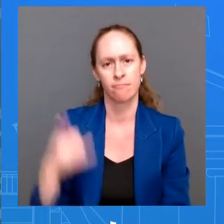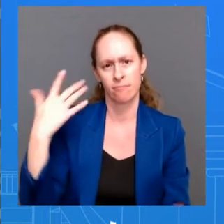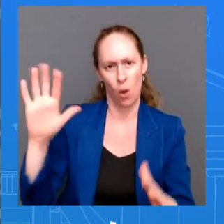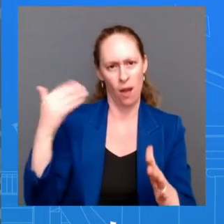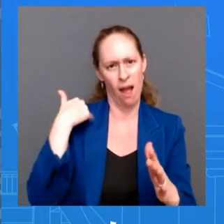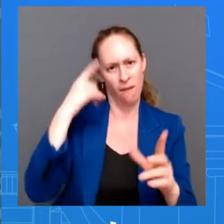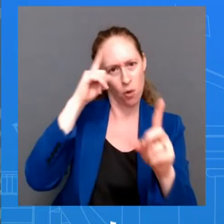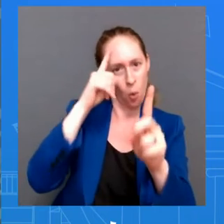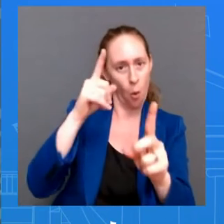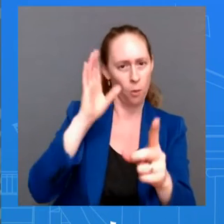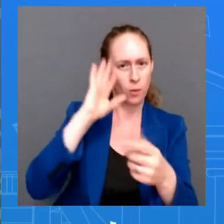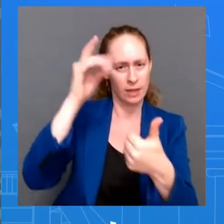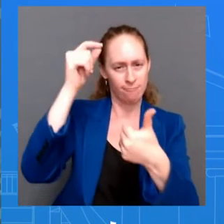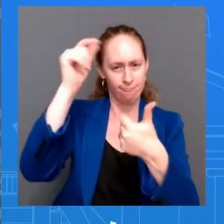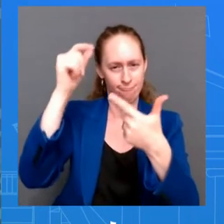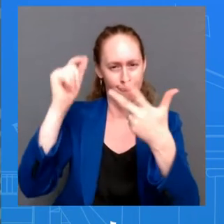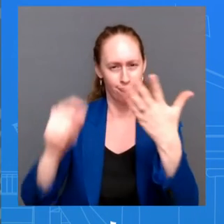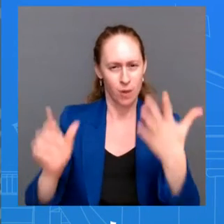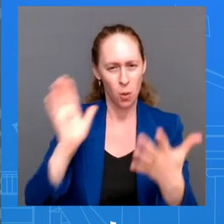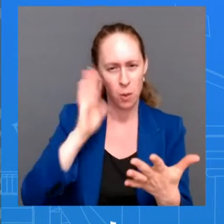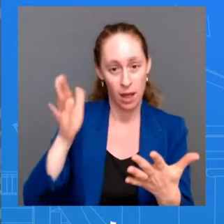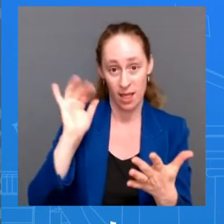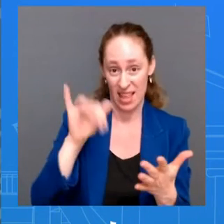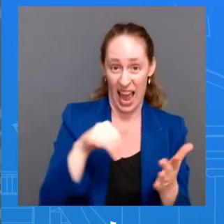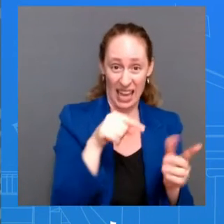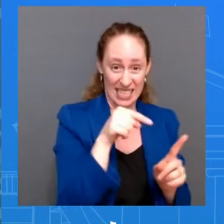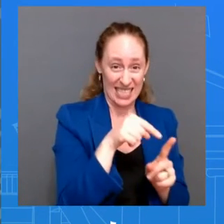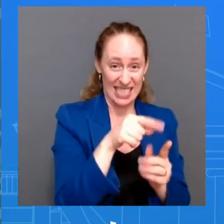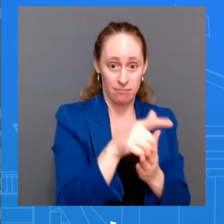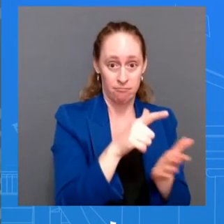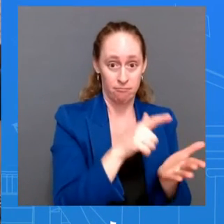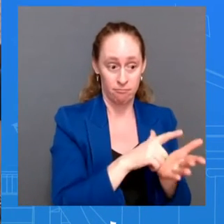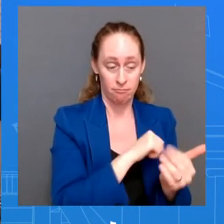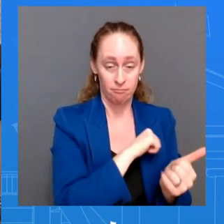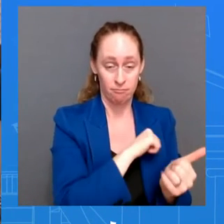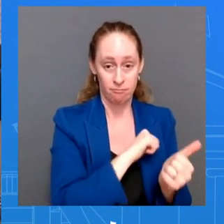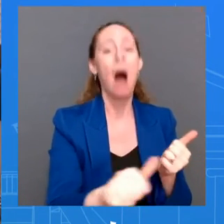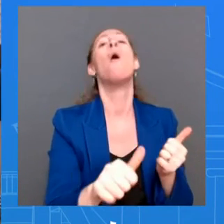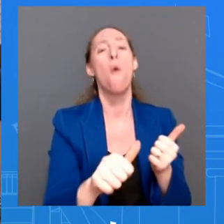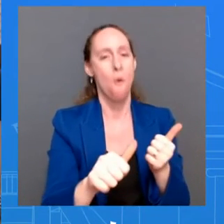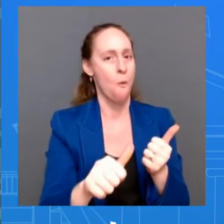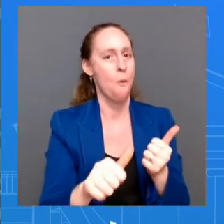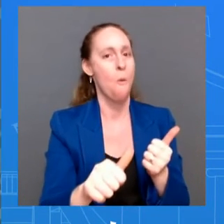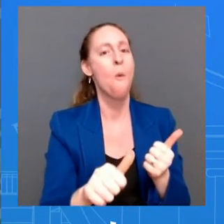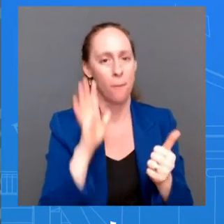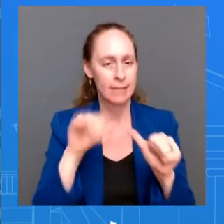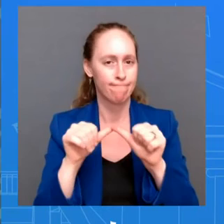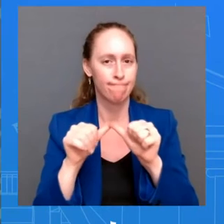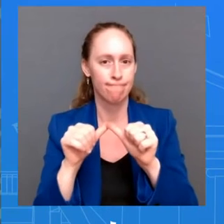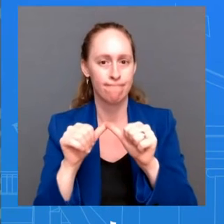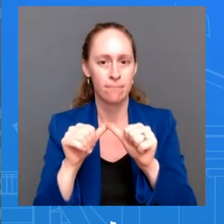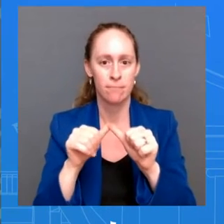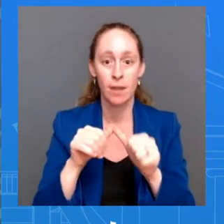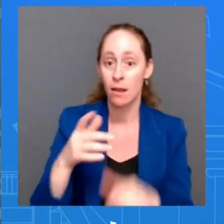but there will be more work that we will continue to do. Is it fair to say he just likes the whole bill, all of it? He is grateful, and he thinks this